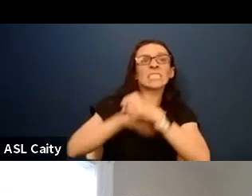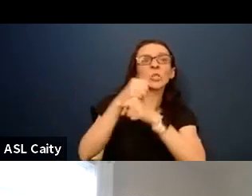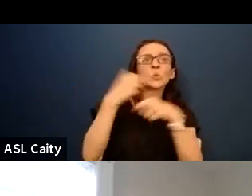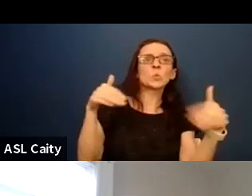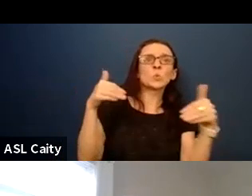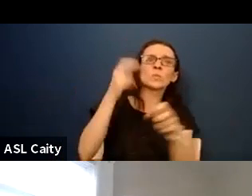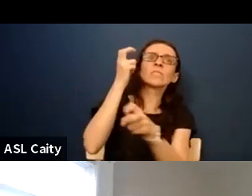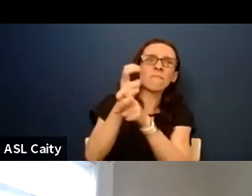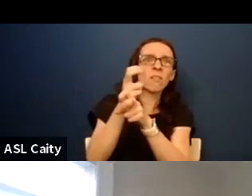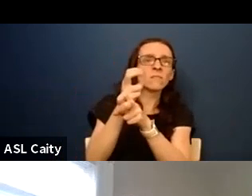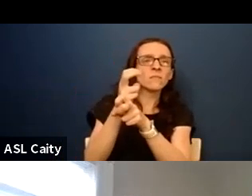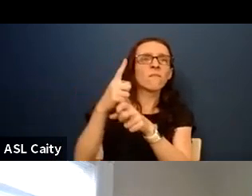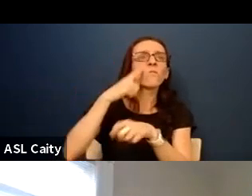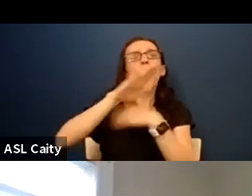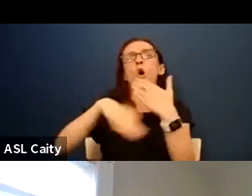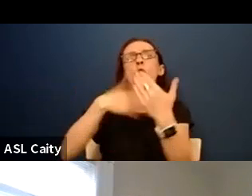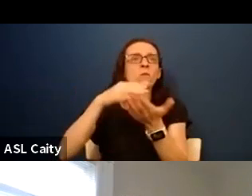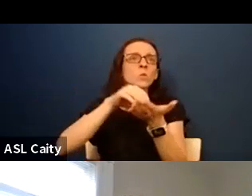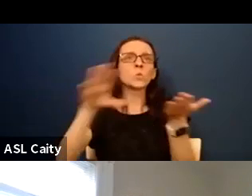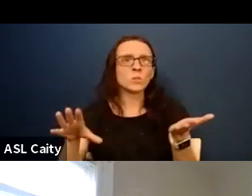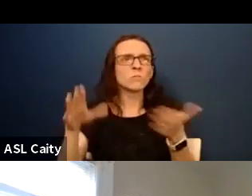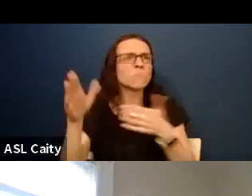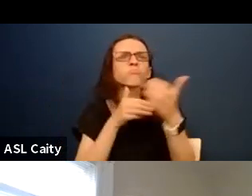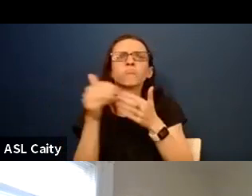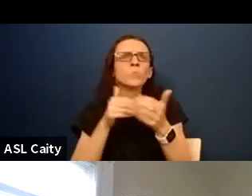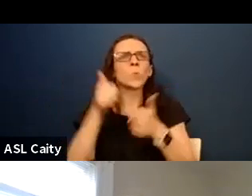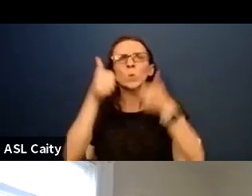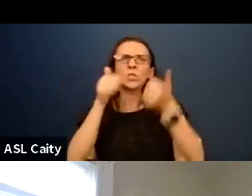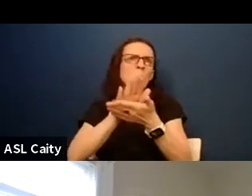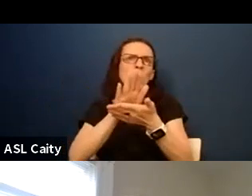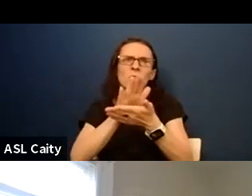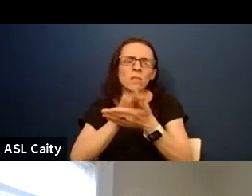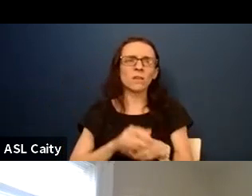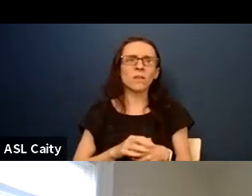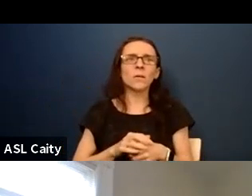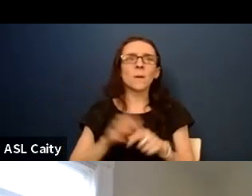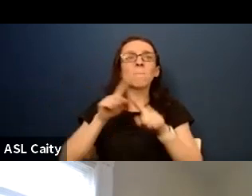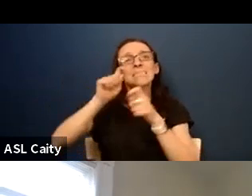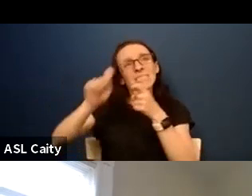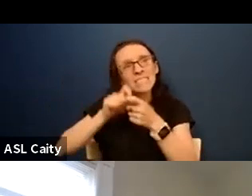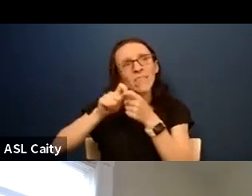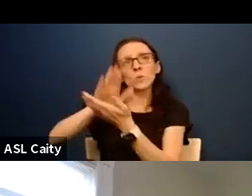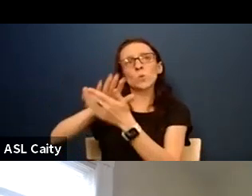students wherever they may happen to be, but particularly for students in BPS.